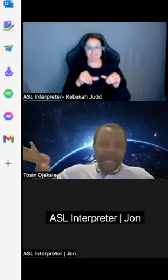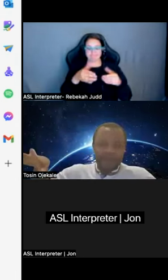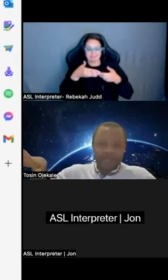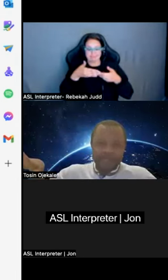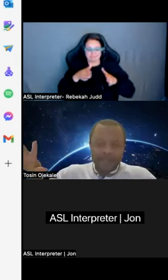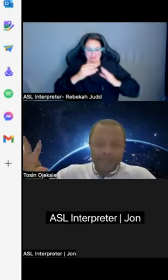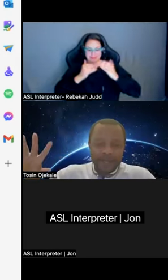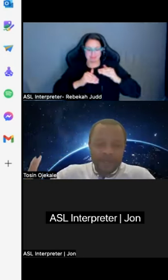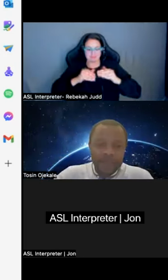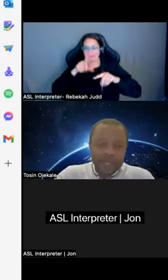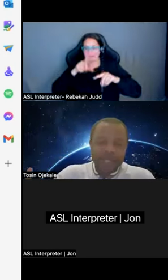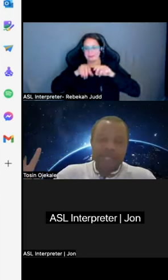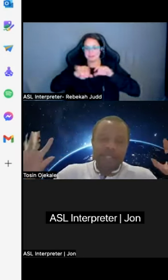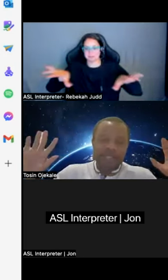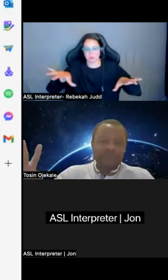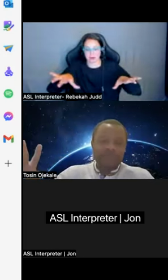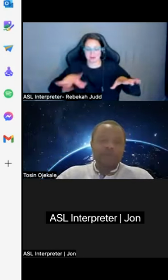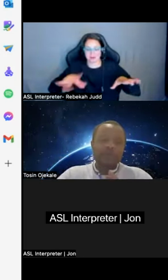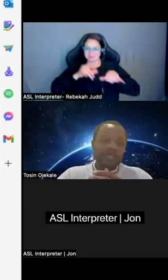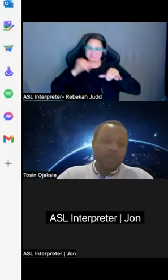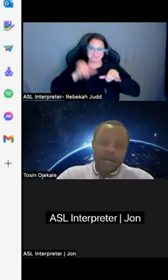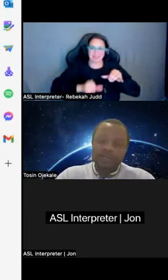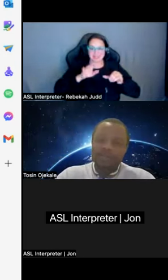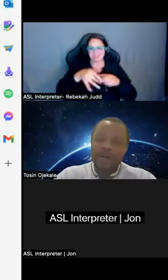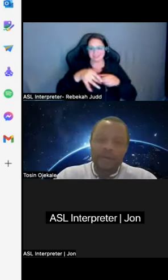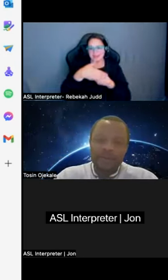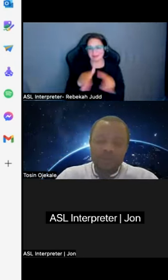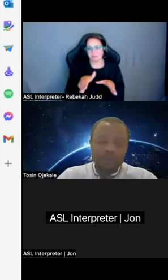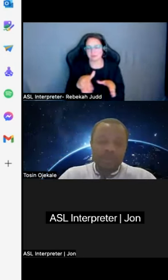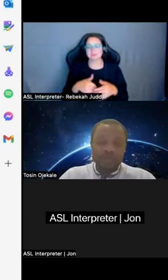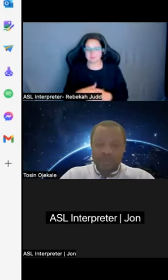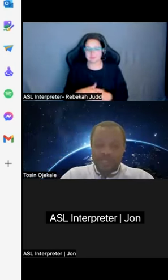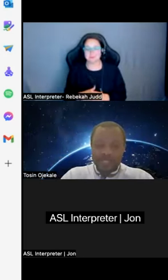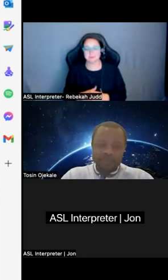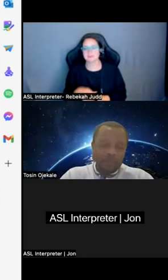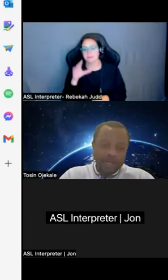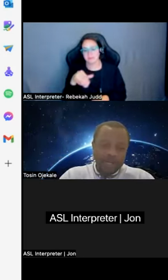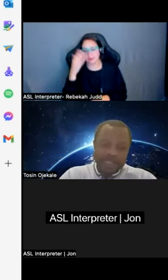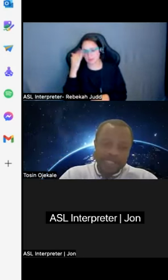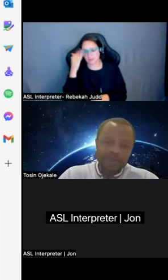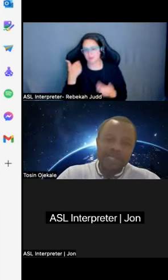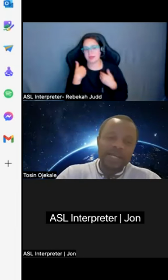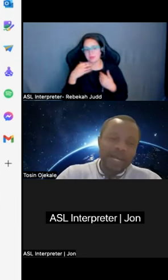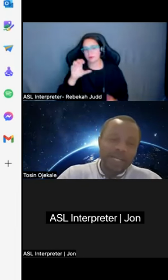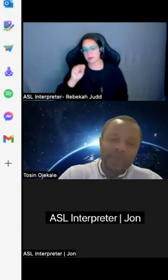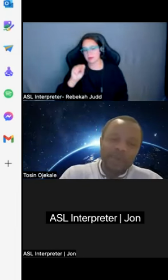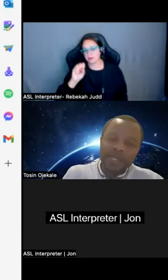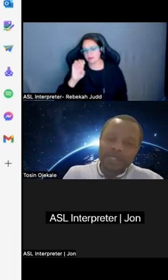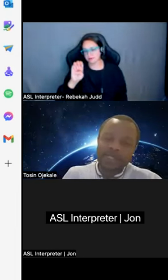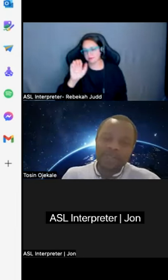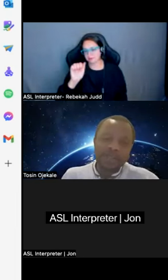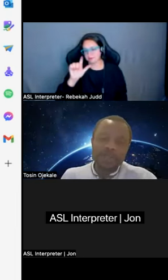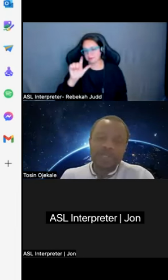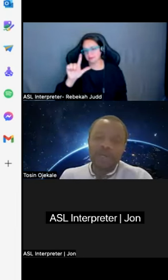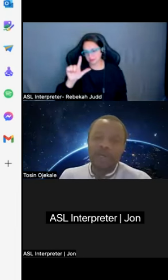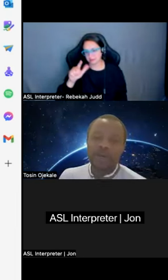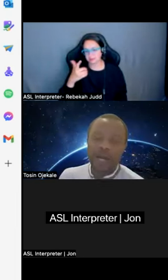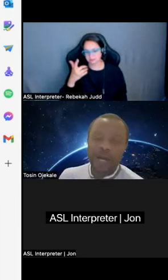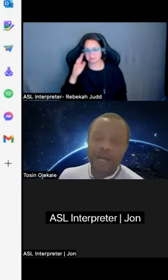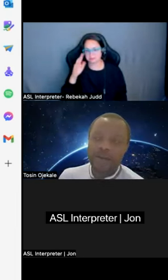is happening. Okay, that's one of the reasons why you have the rooms properly sealed and the equipment